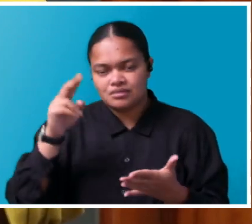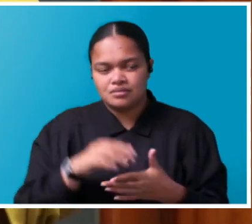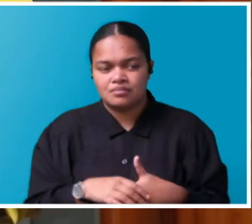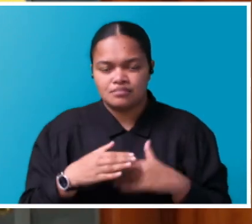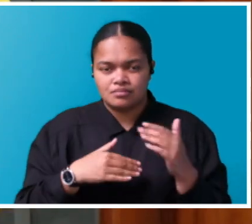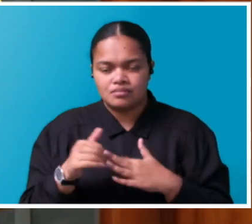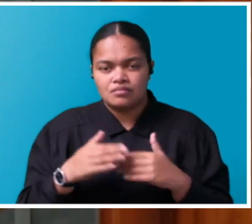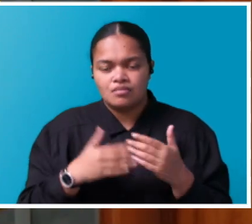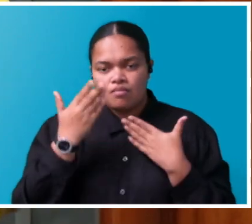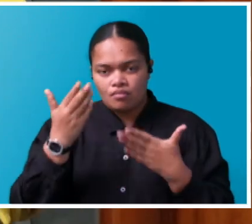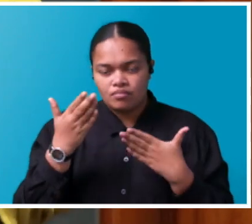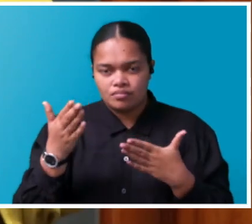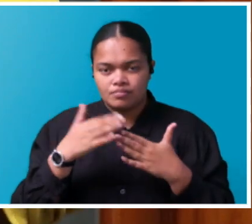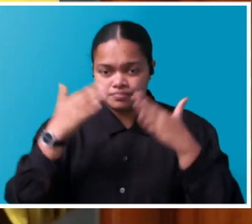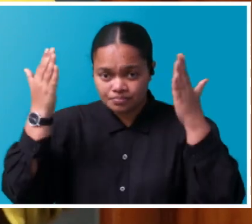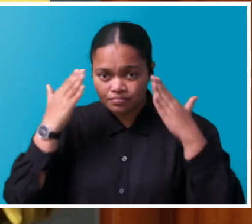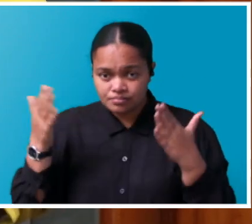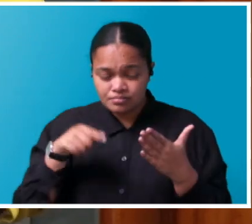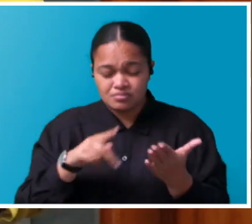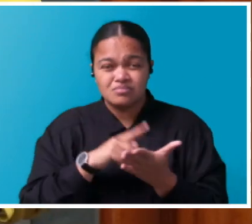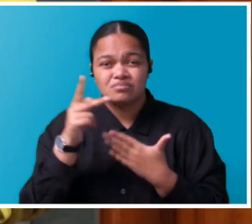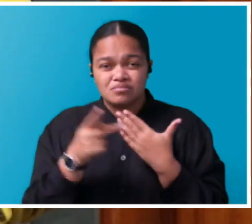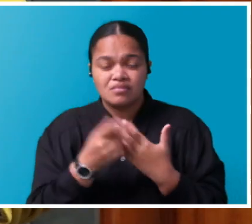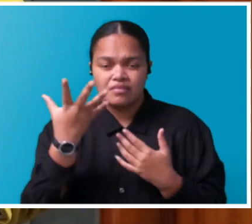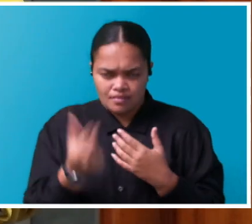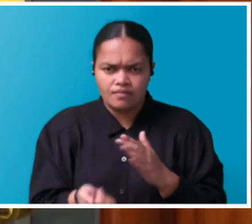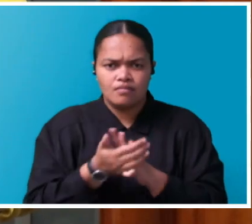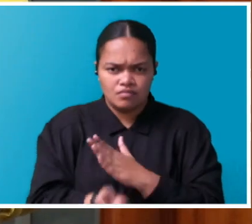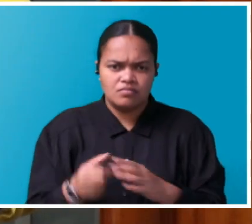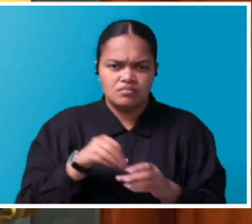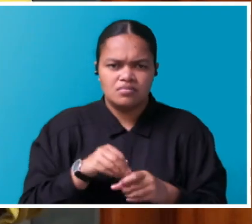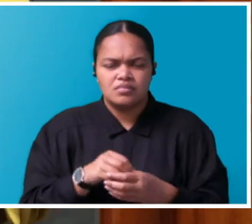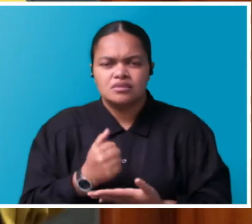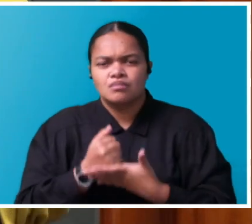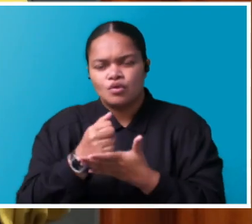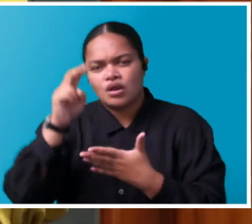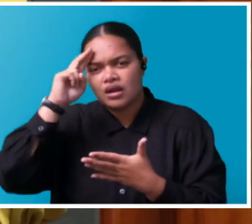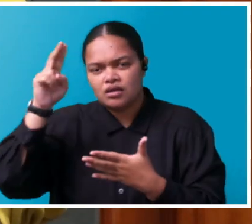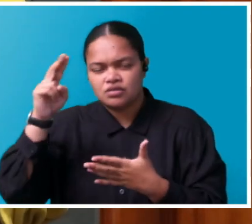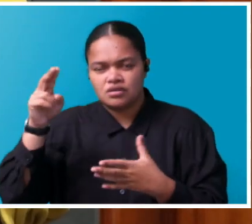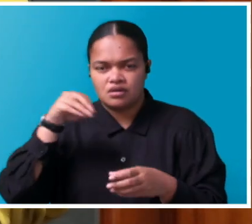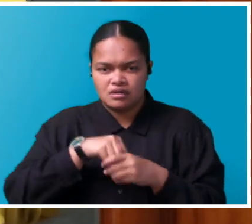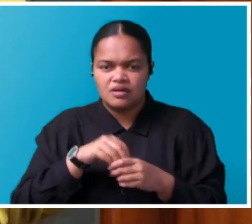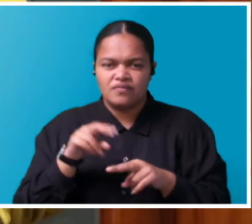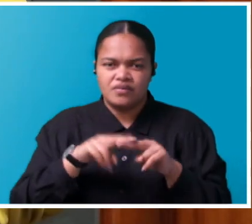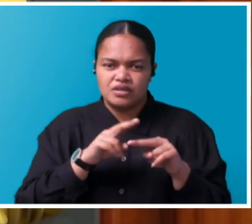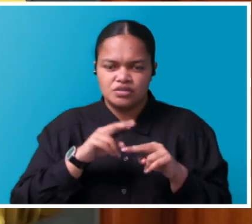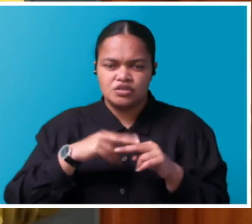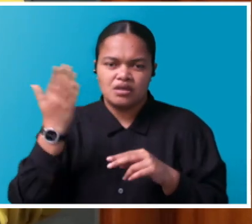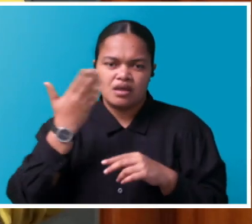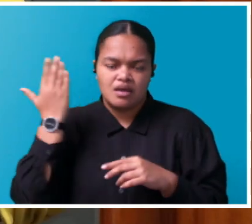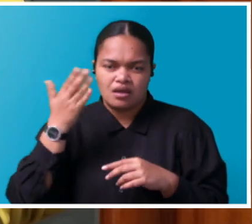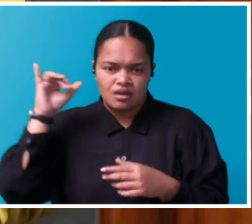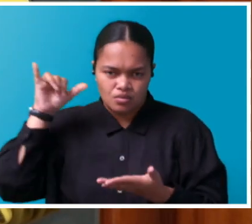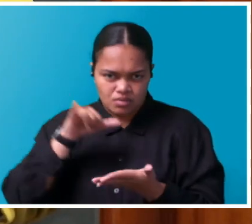Speaker, the emission reduction program has the potential to support the national carrier, Fiji Airways, under the carbon